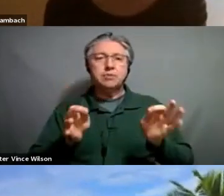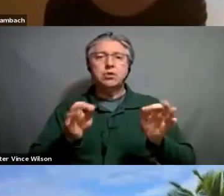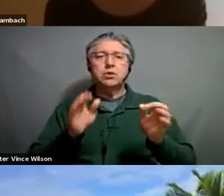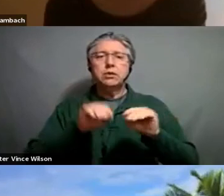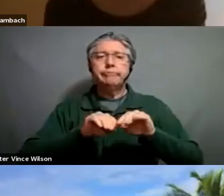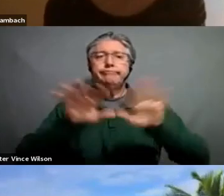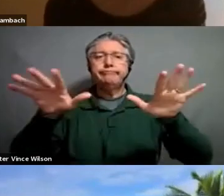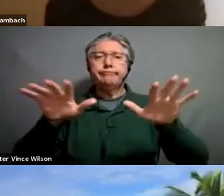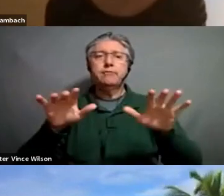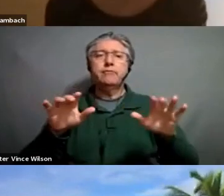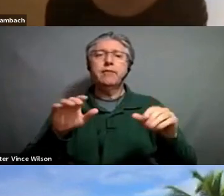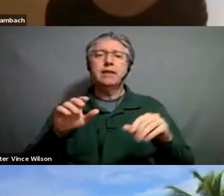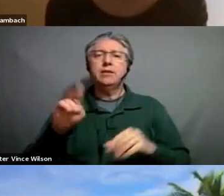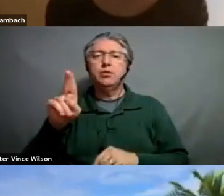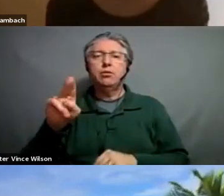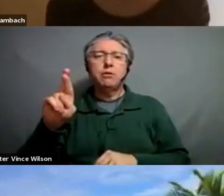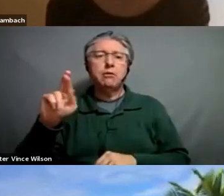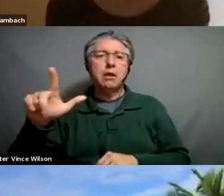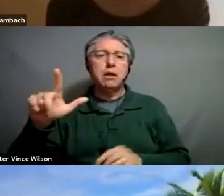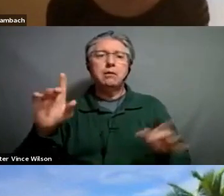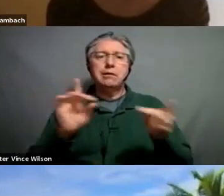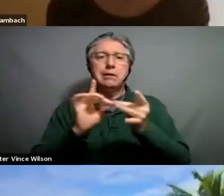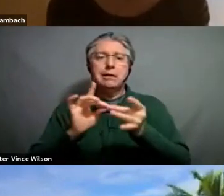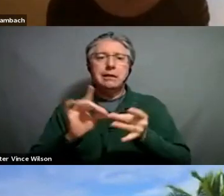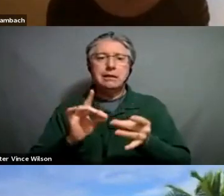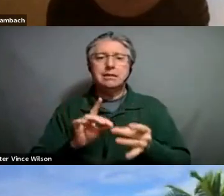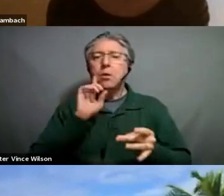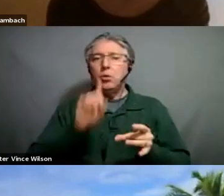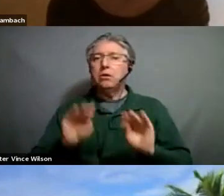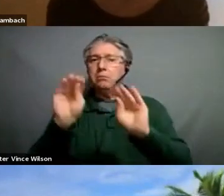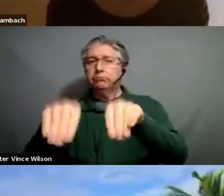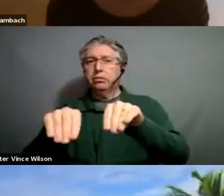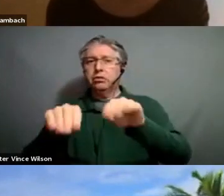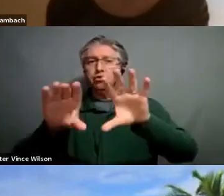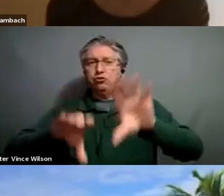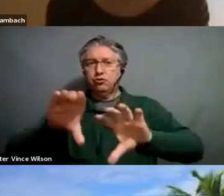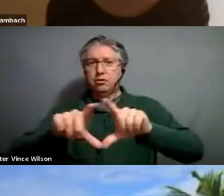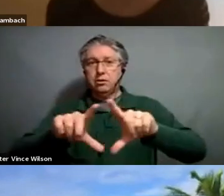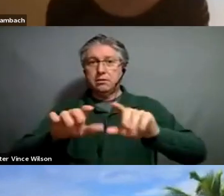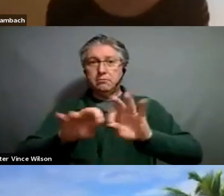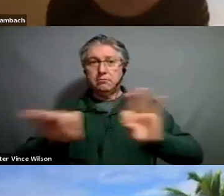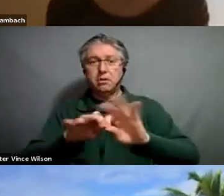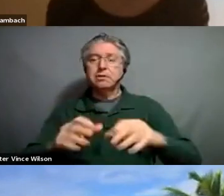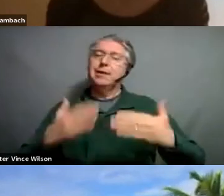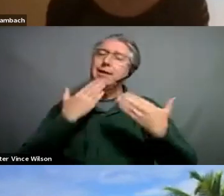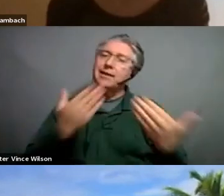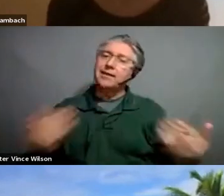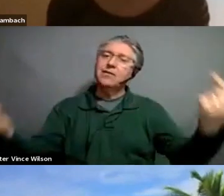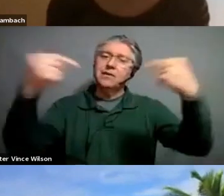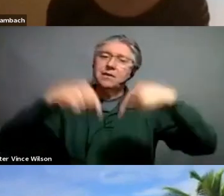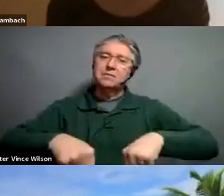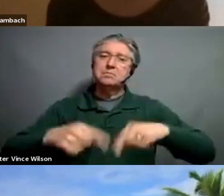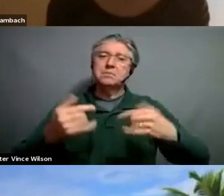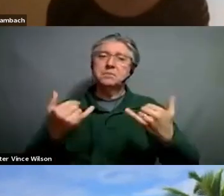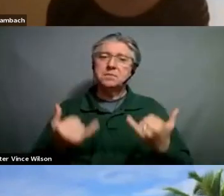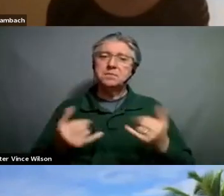those links to you all that I said I would give to you. So I'm going to drop those in the chat. But again, thank you for coming to my